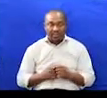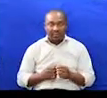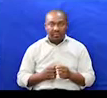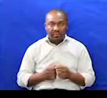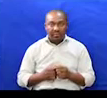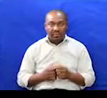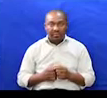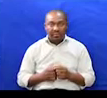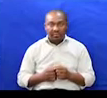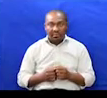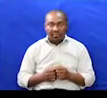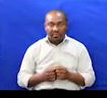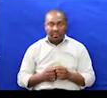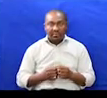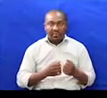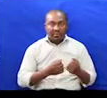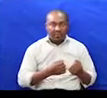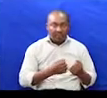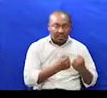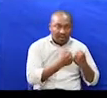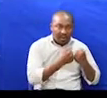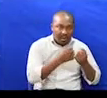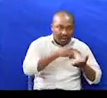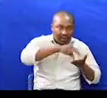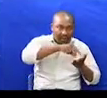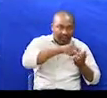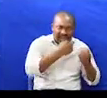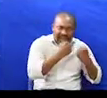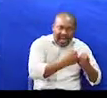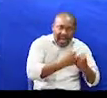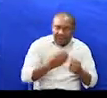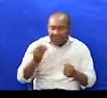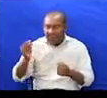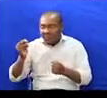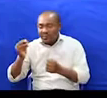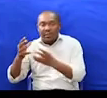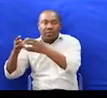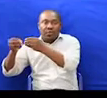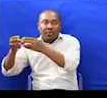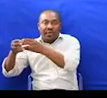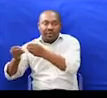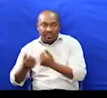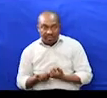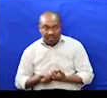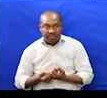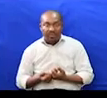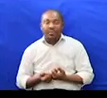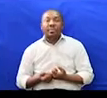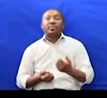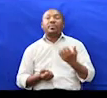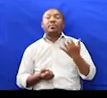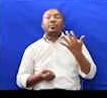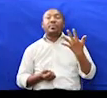very hard and this is very soft. That's all. The last one on